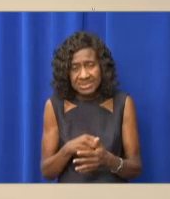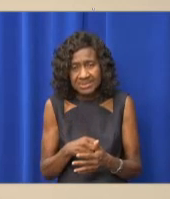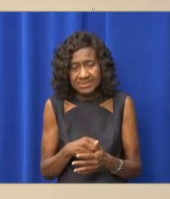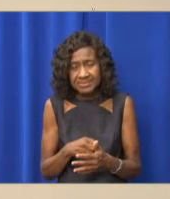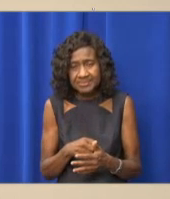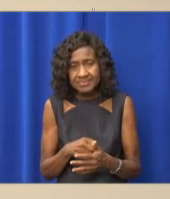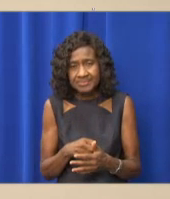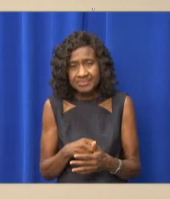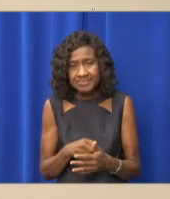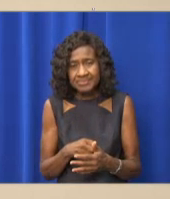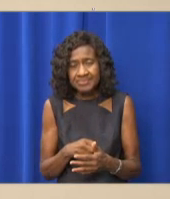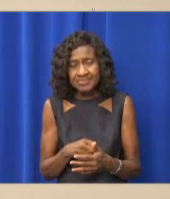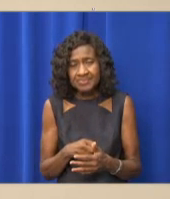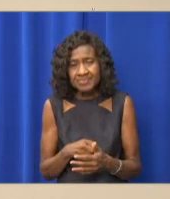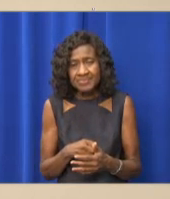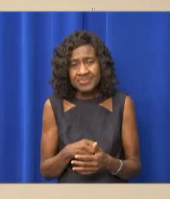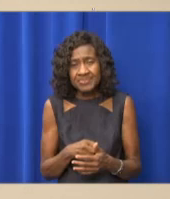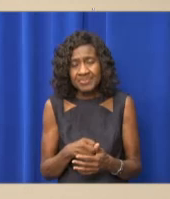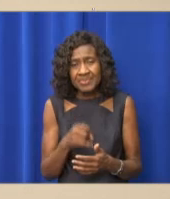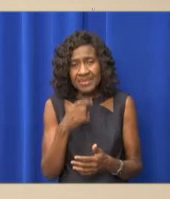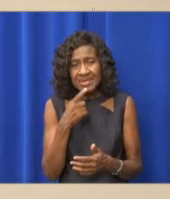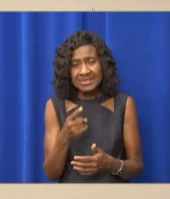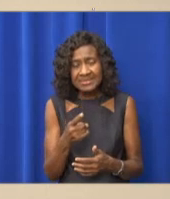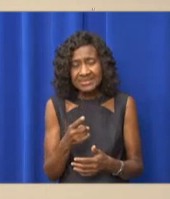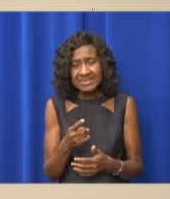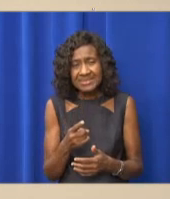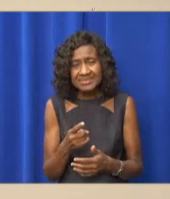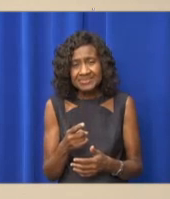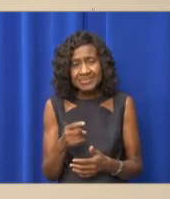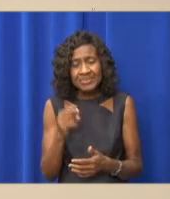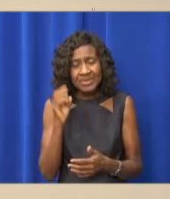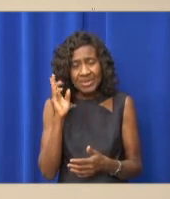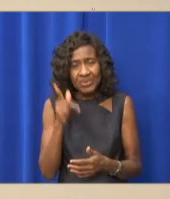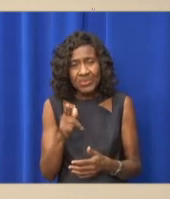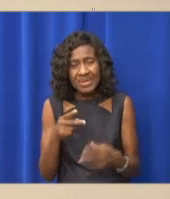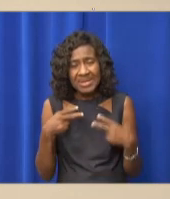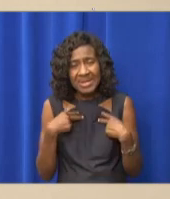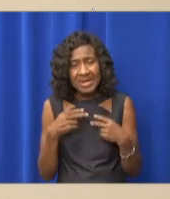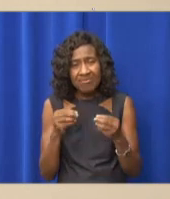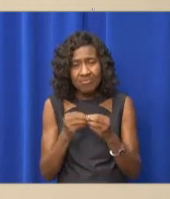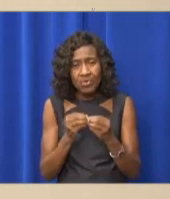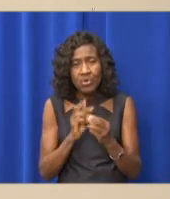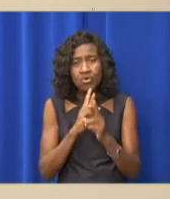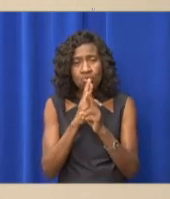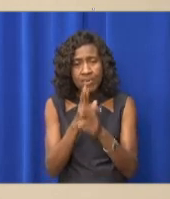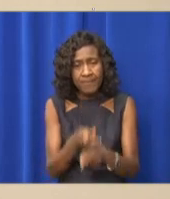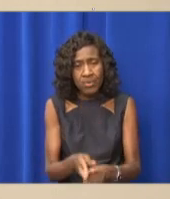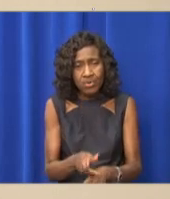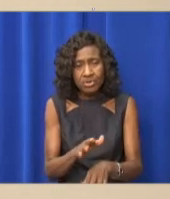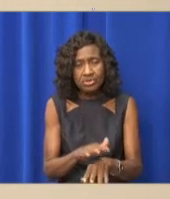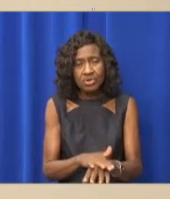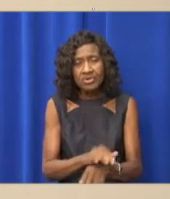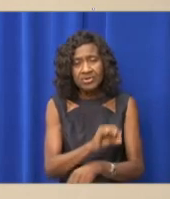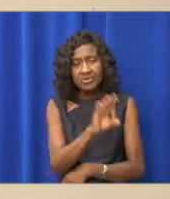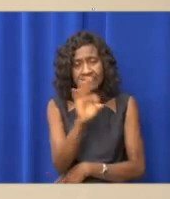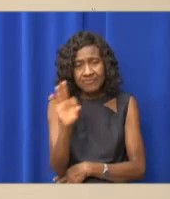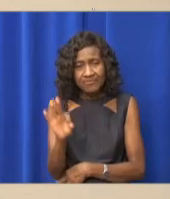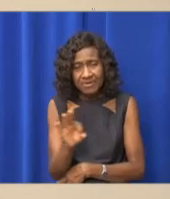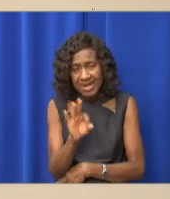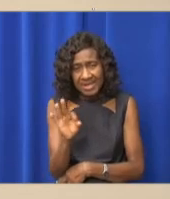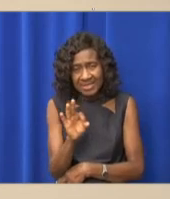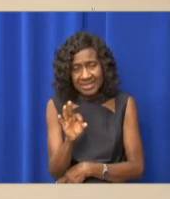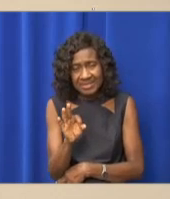I think I'll leave that there. There'll be lots to report on Friday when we come